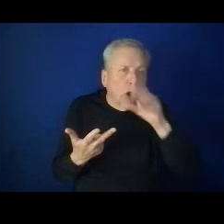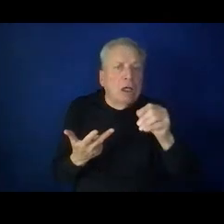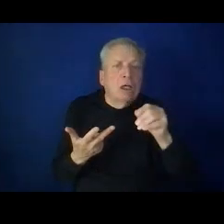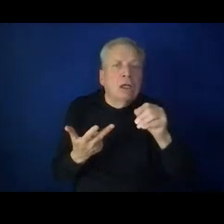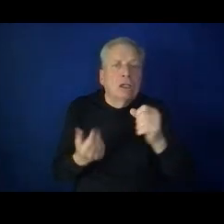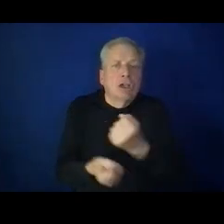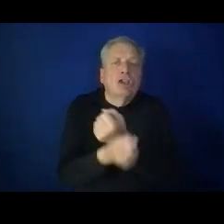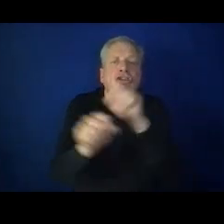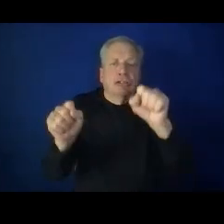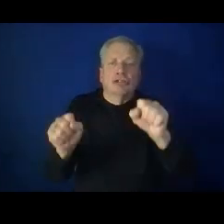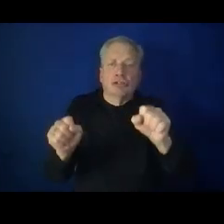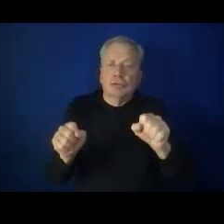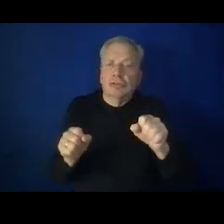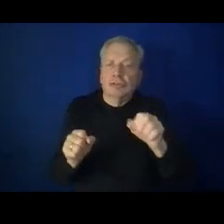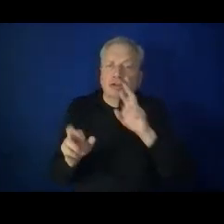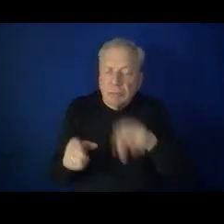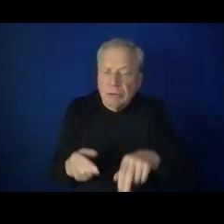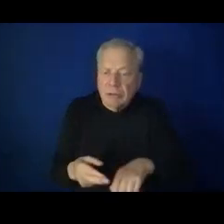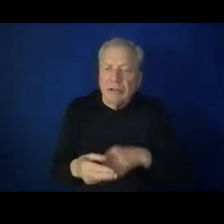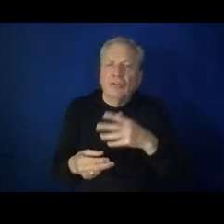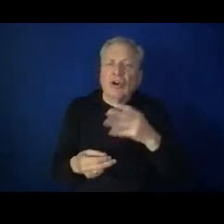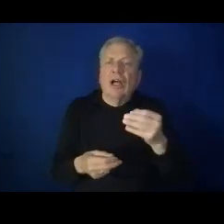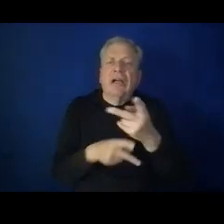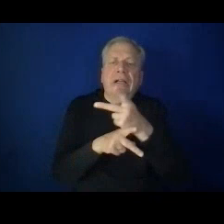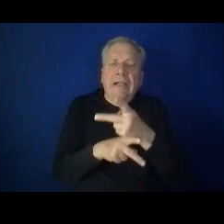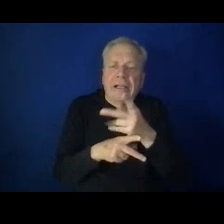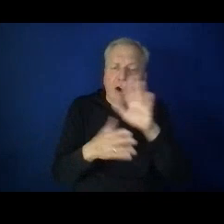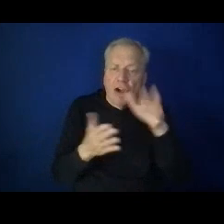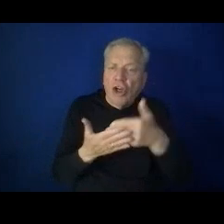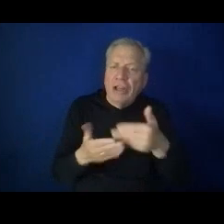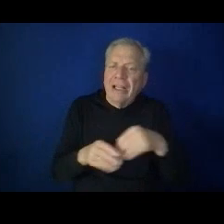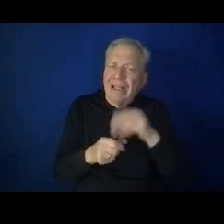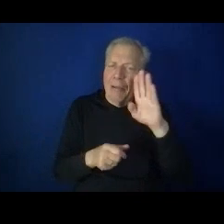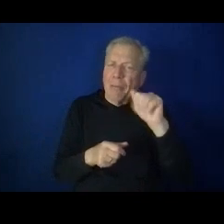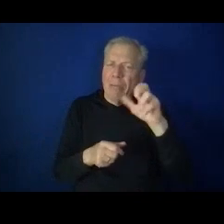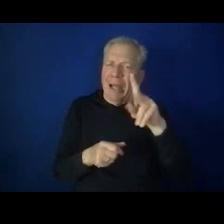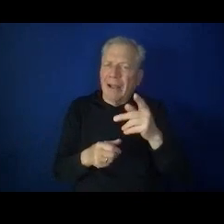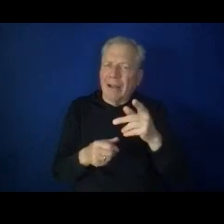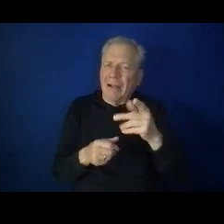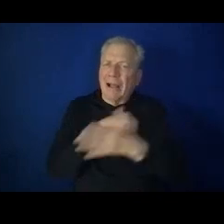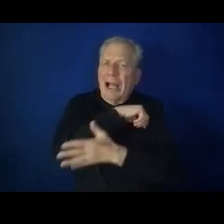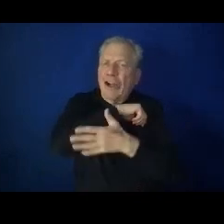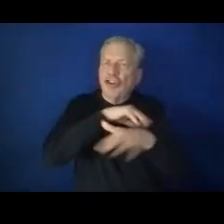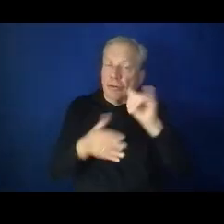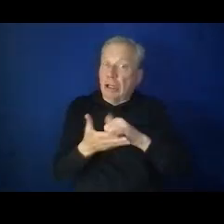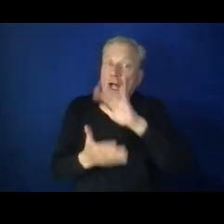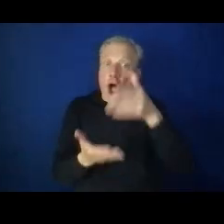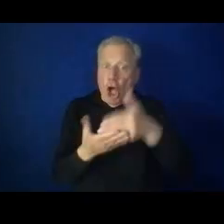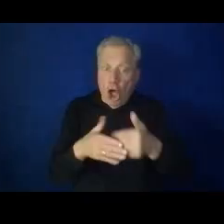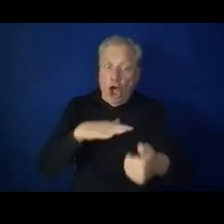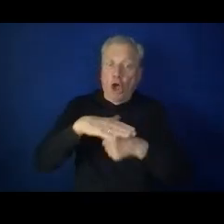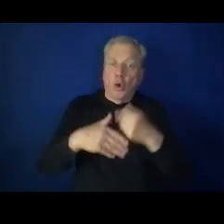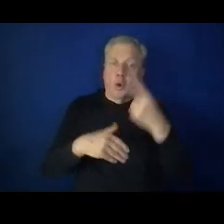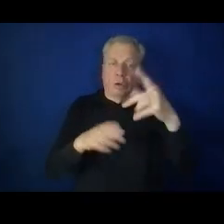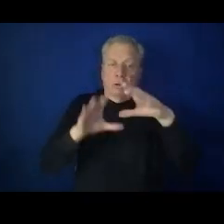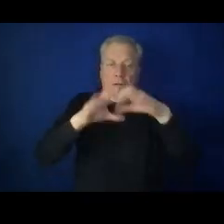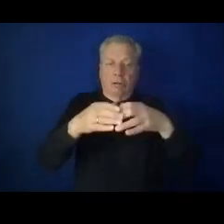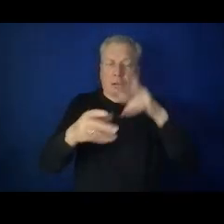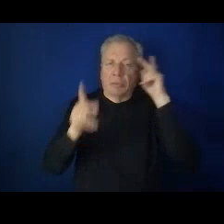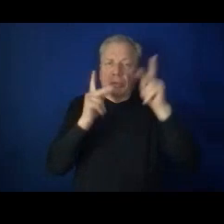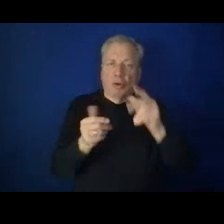response, caring for everything in the backcountry. Those all fall under one group of people, or like you would say